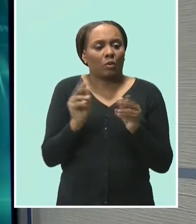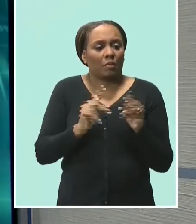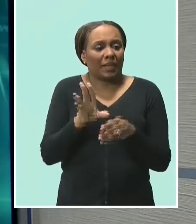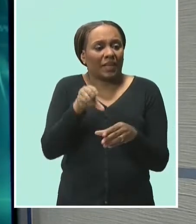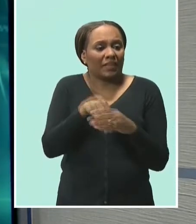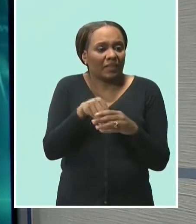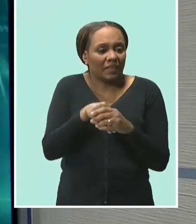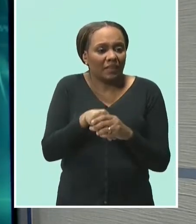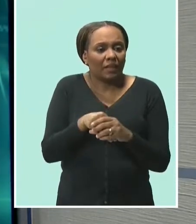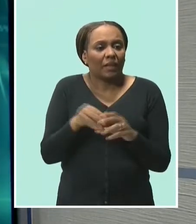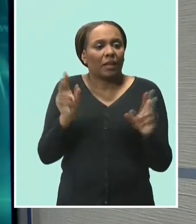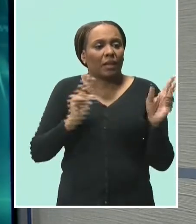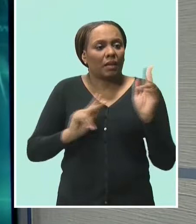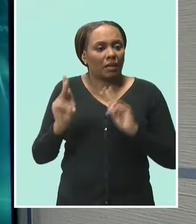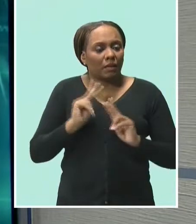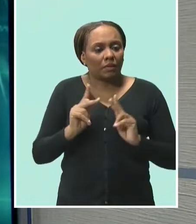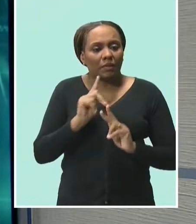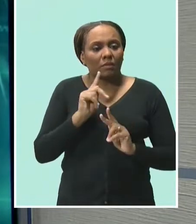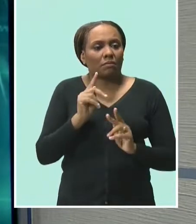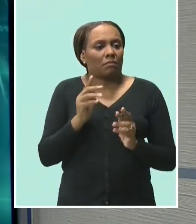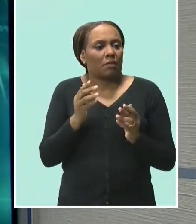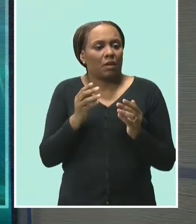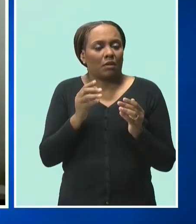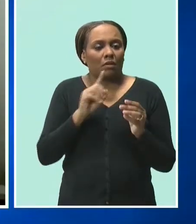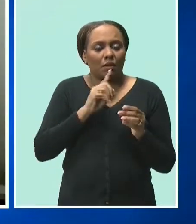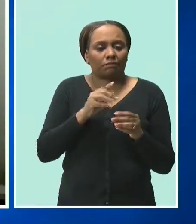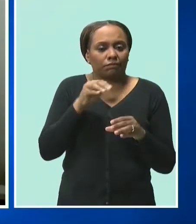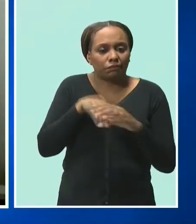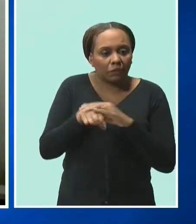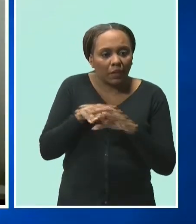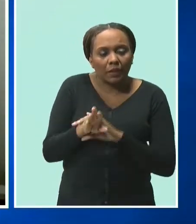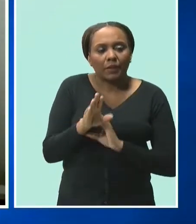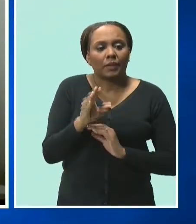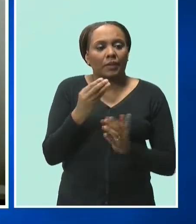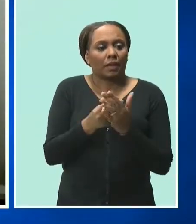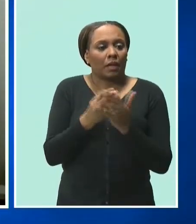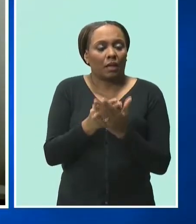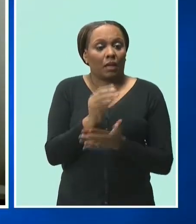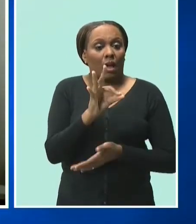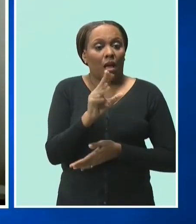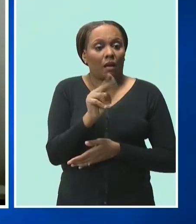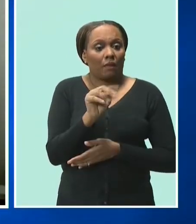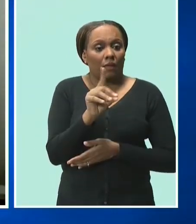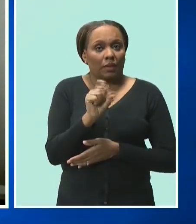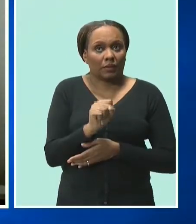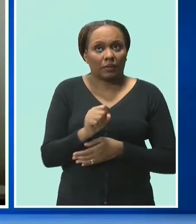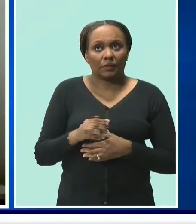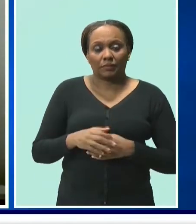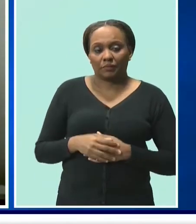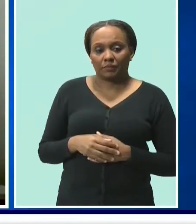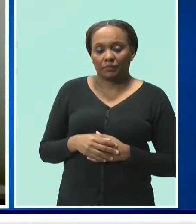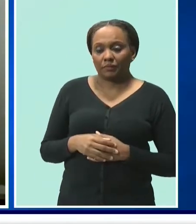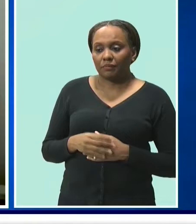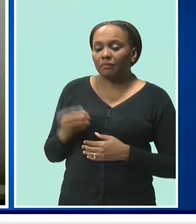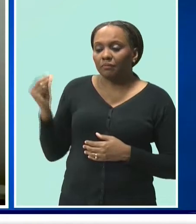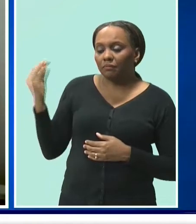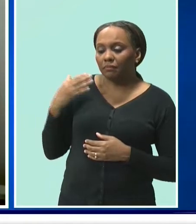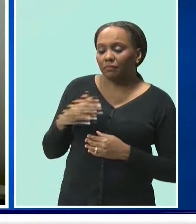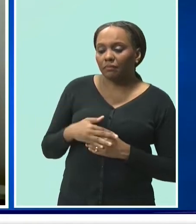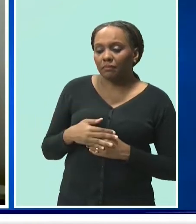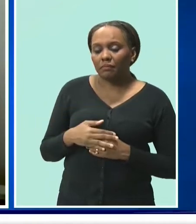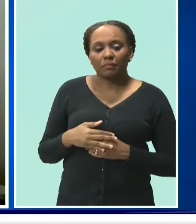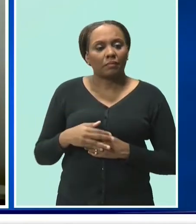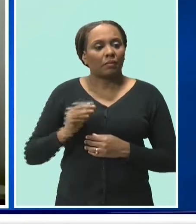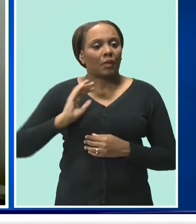have actually been coming into the funds. It's been really gratifying to see the extent to which when the assets in our portfolios have gone on